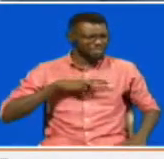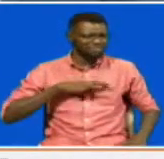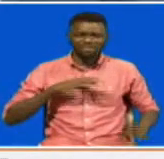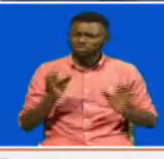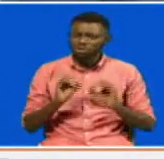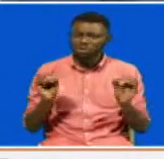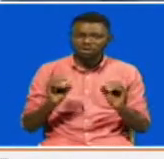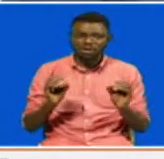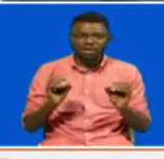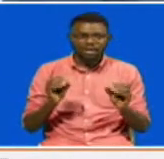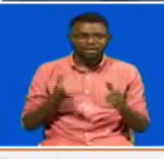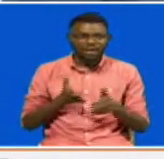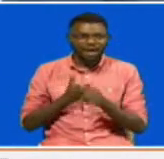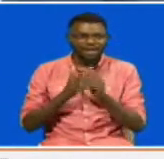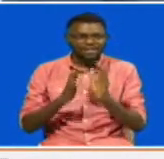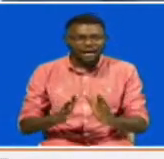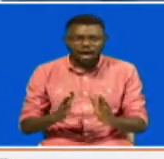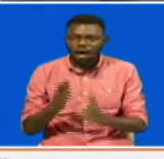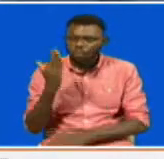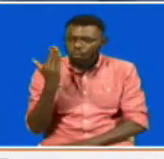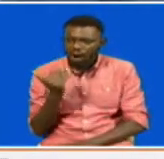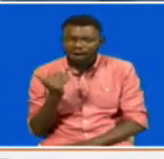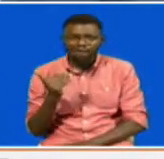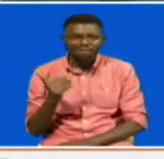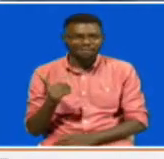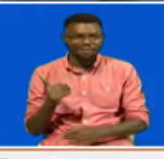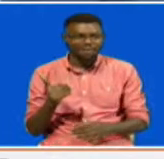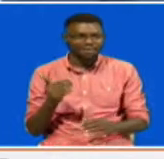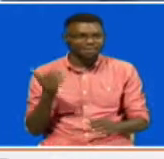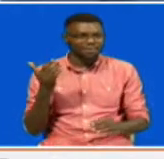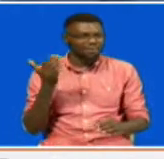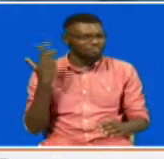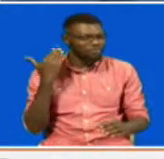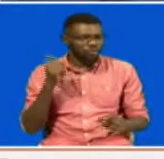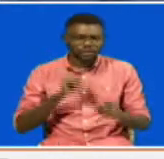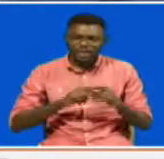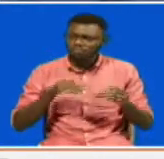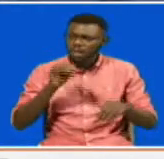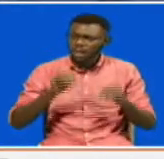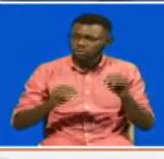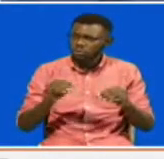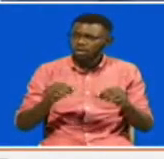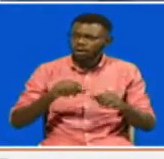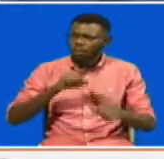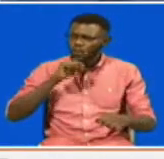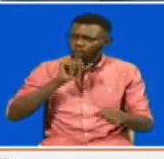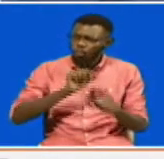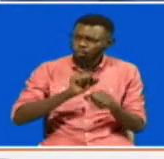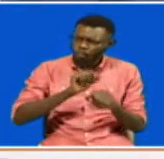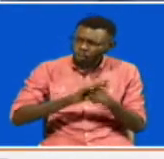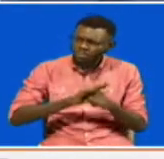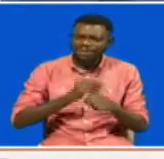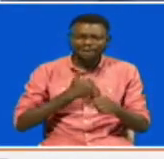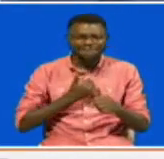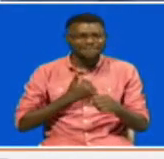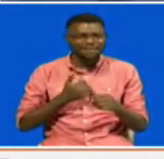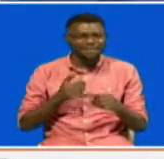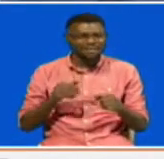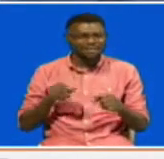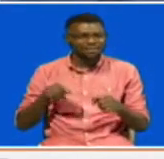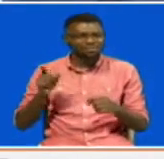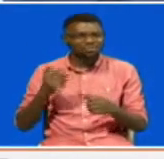as a leader of that party, because there is also the pre-election promises. You're not even saying I'll ensure that the pledges are